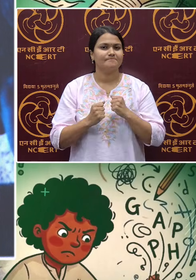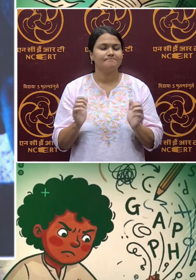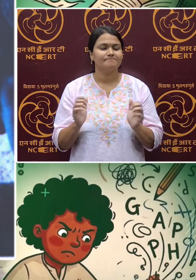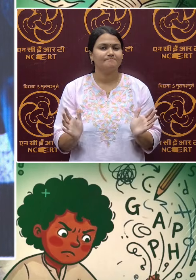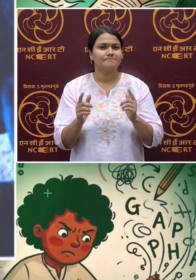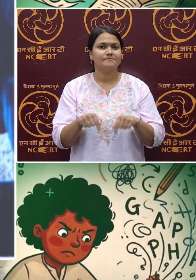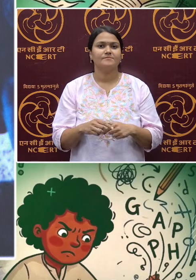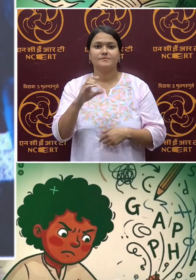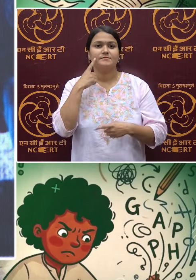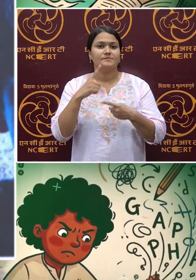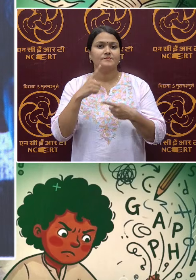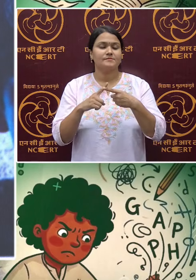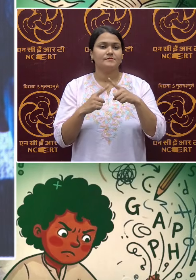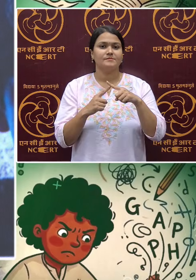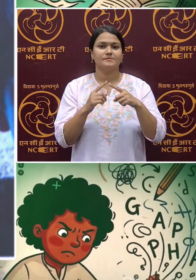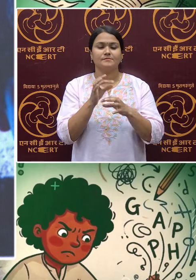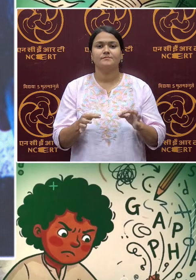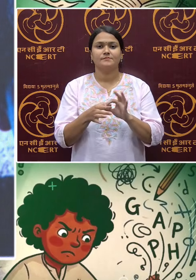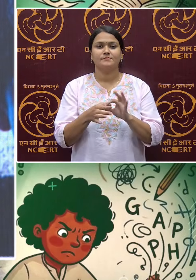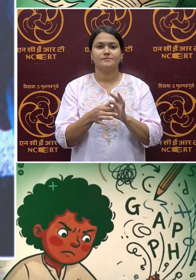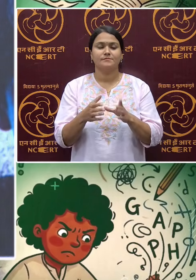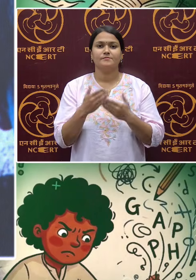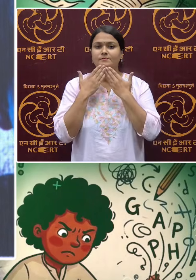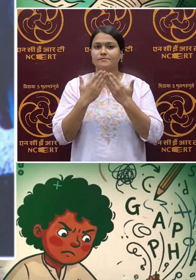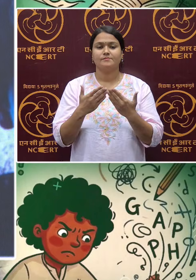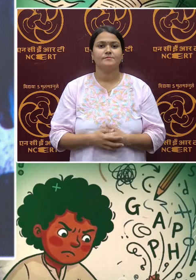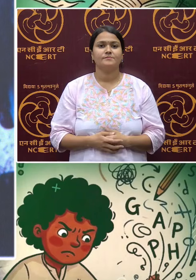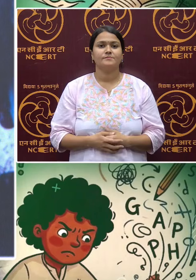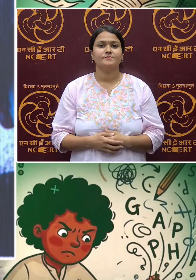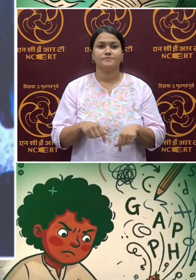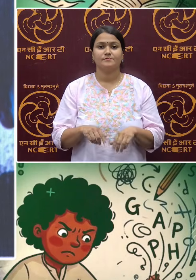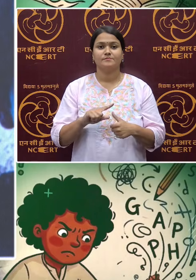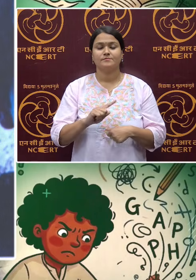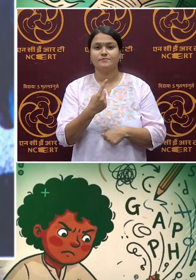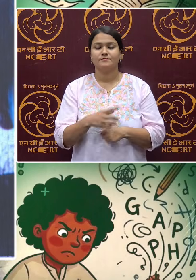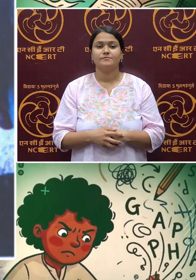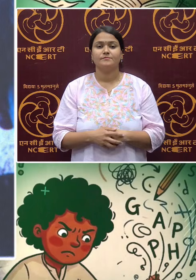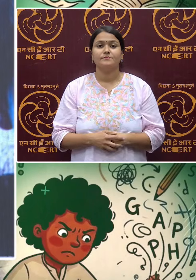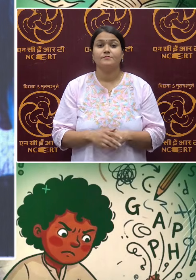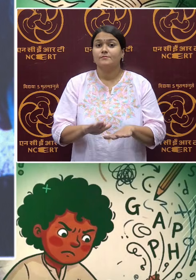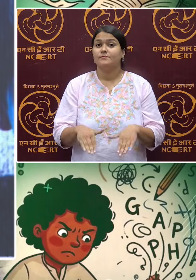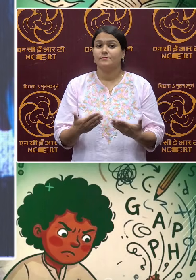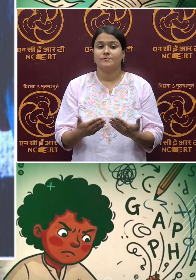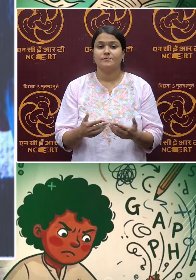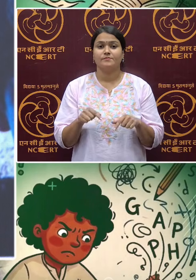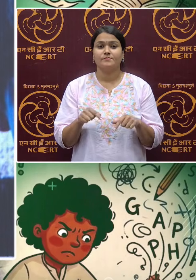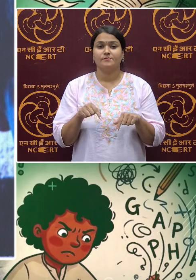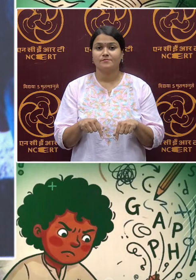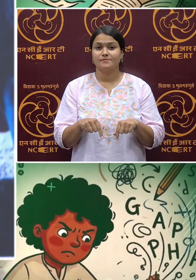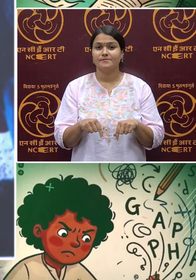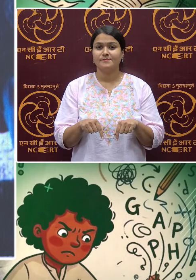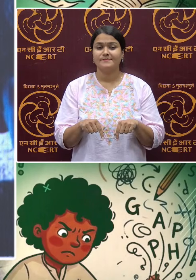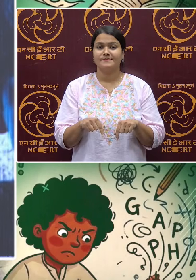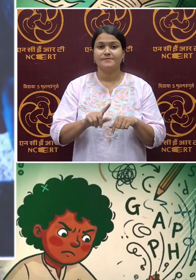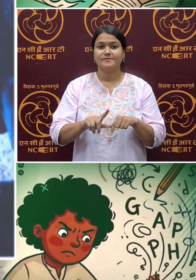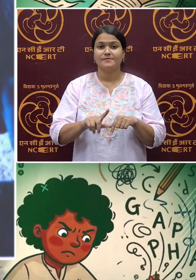is done by CIET NCERT. So thank you so very much first of all for that, and also today is going to be